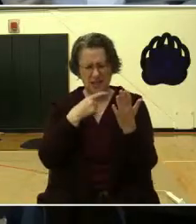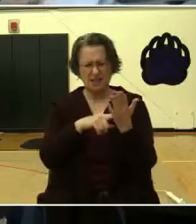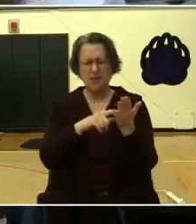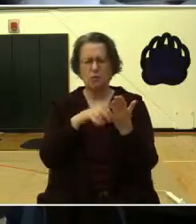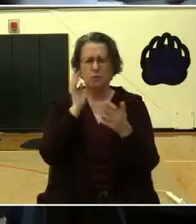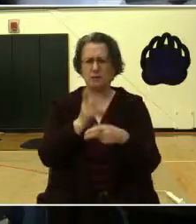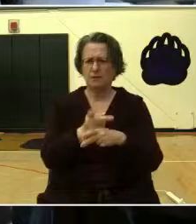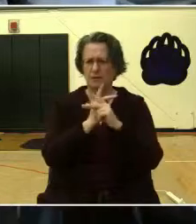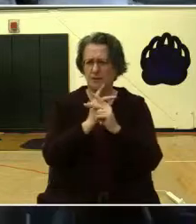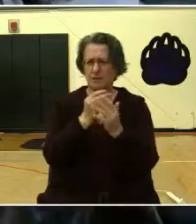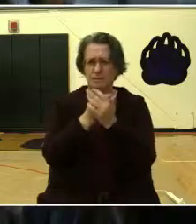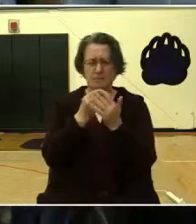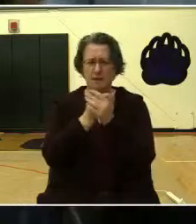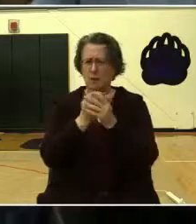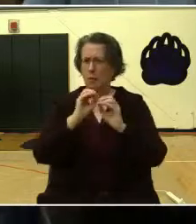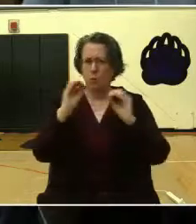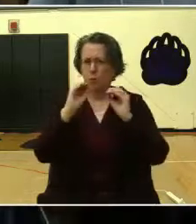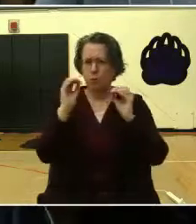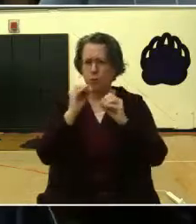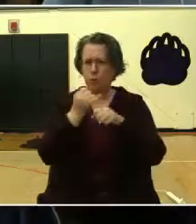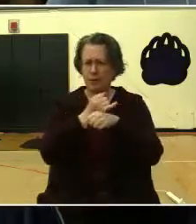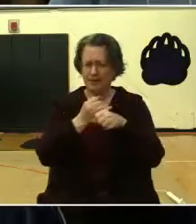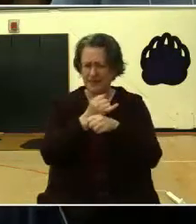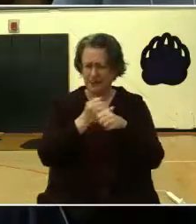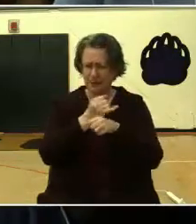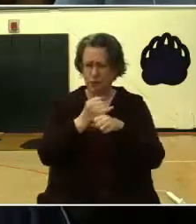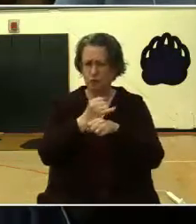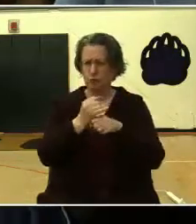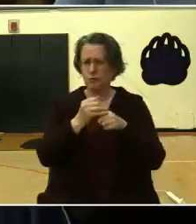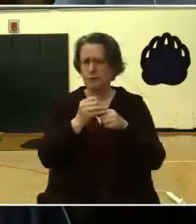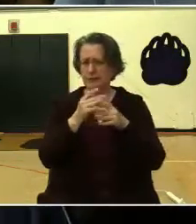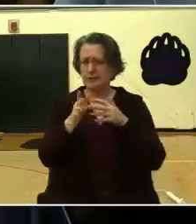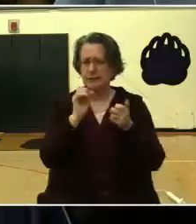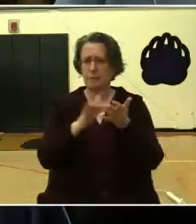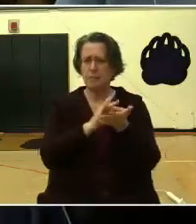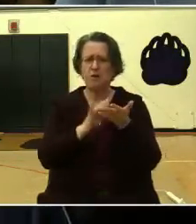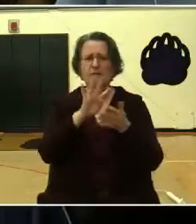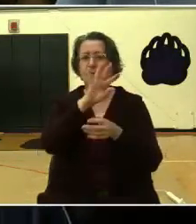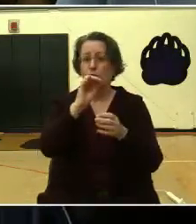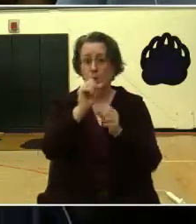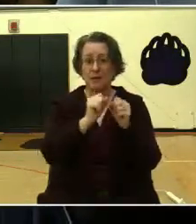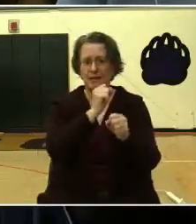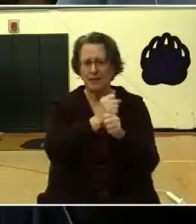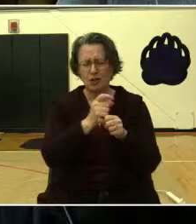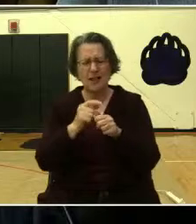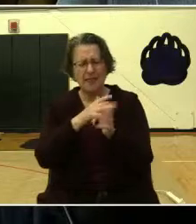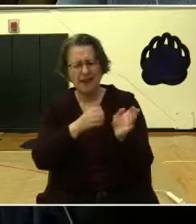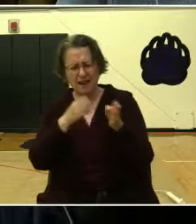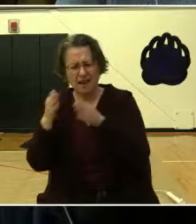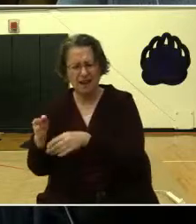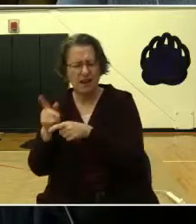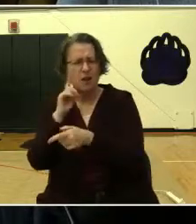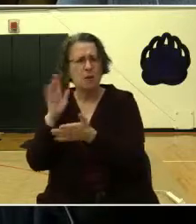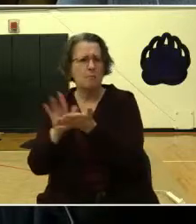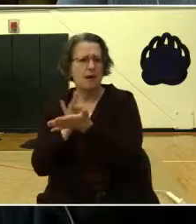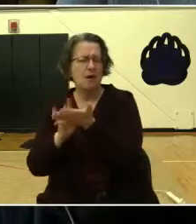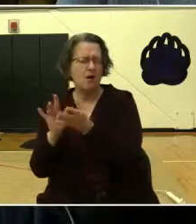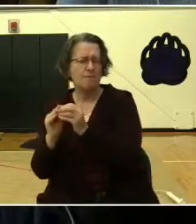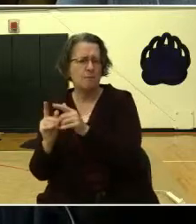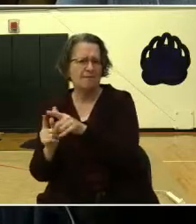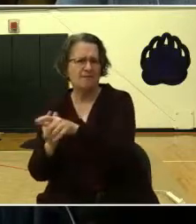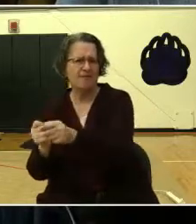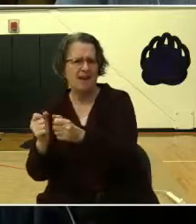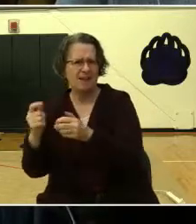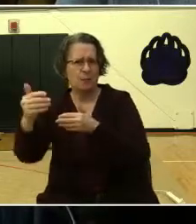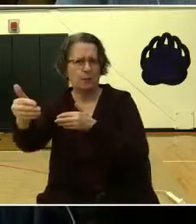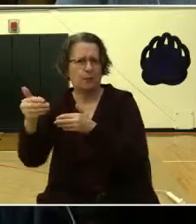um with 0% interest over 40-year rate and then it talks about paying off the loan faster and I I guess I just don't understand I mean personally